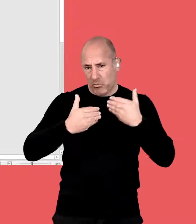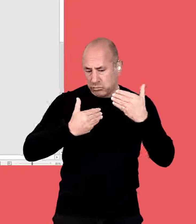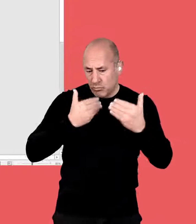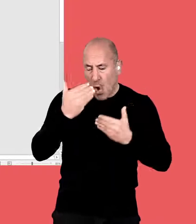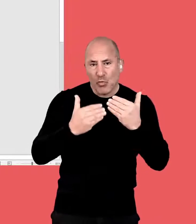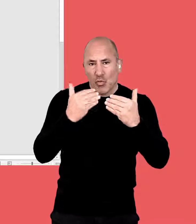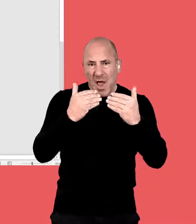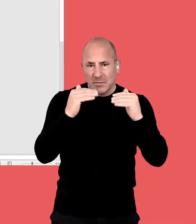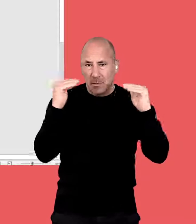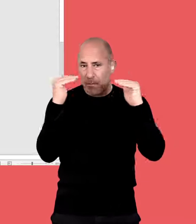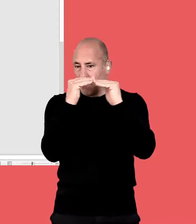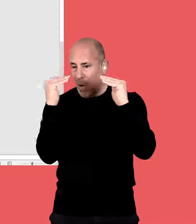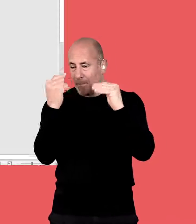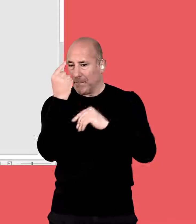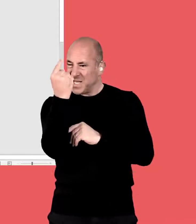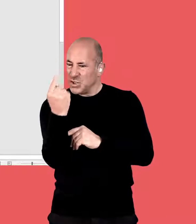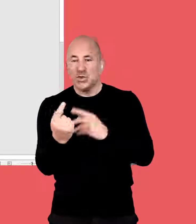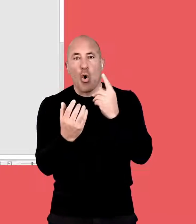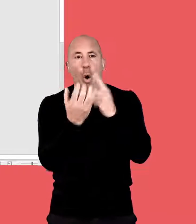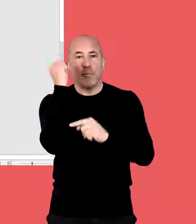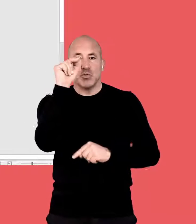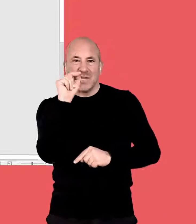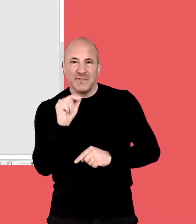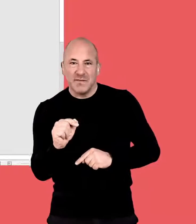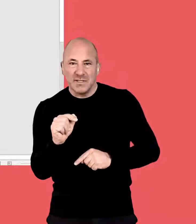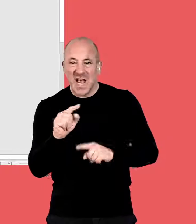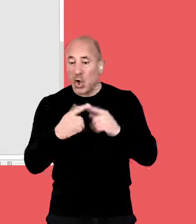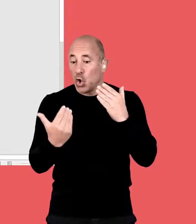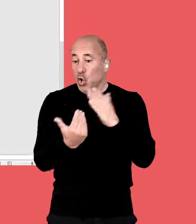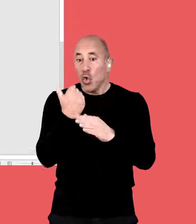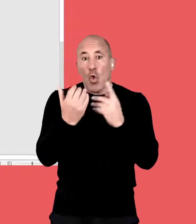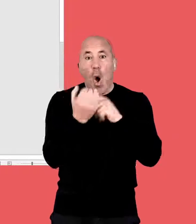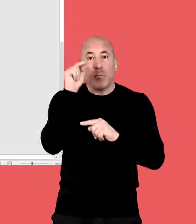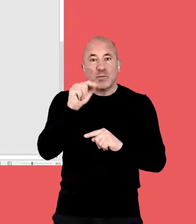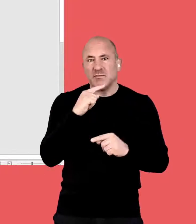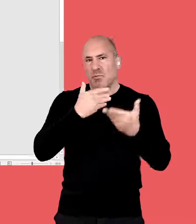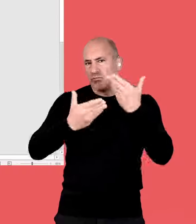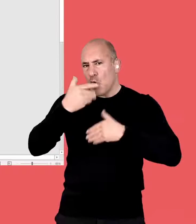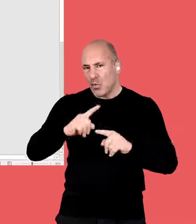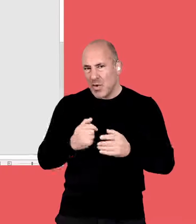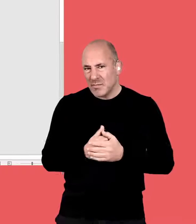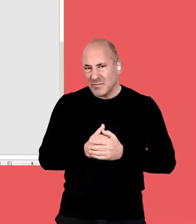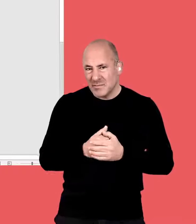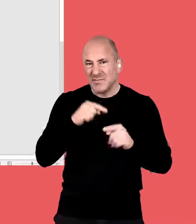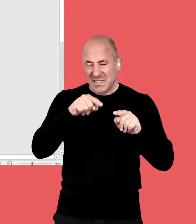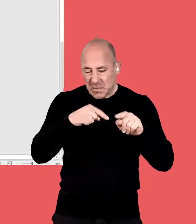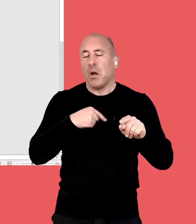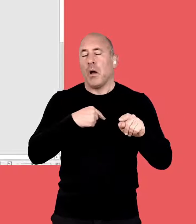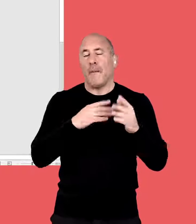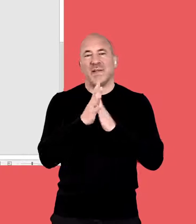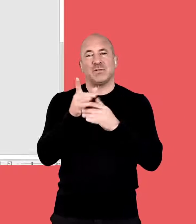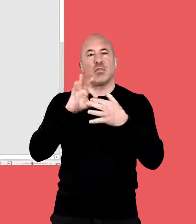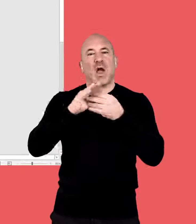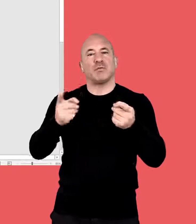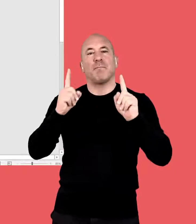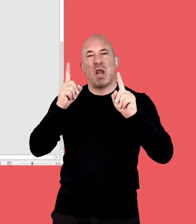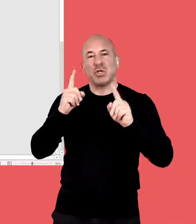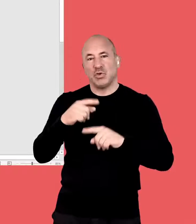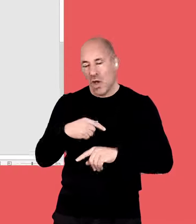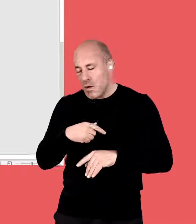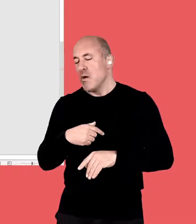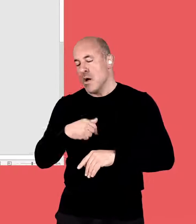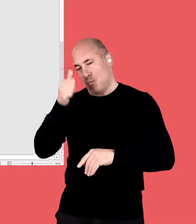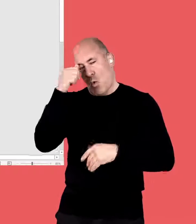your progress against each objective, as well as any new objectives, which will inform conversations with your